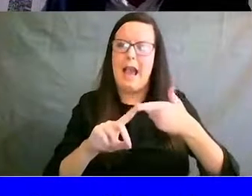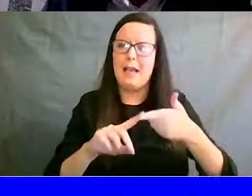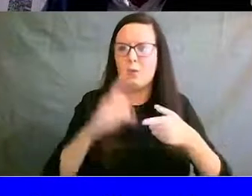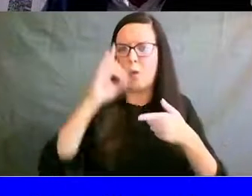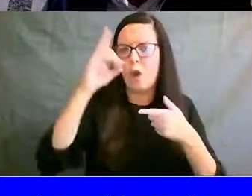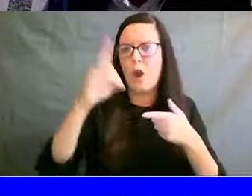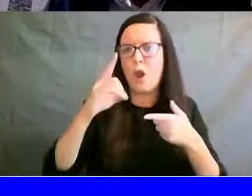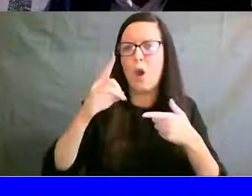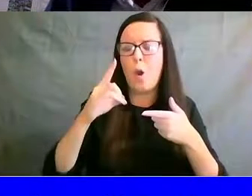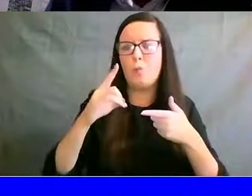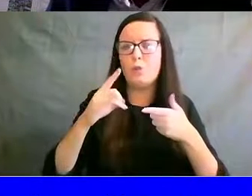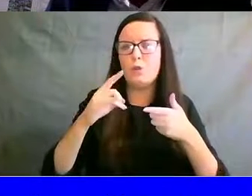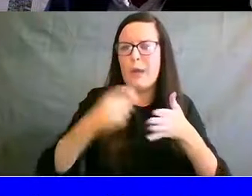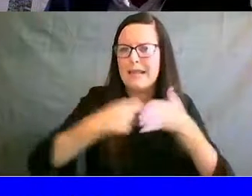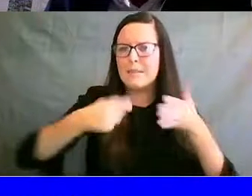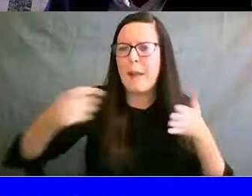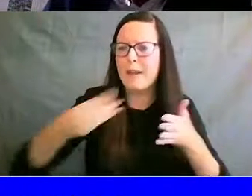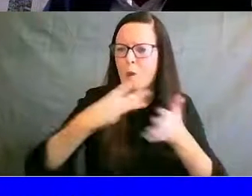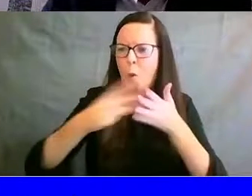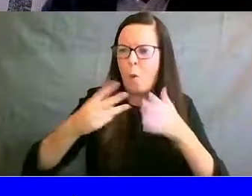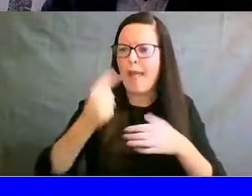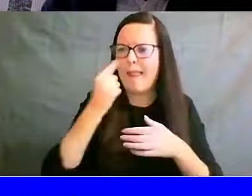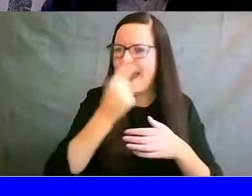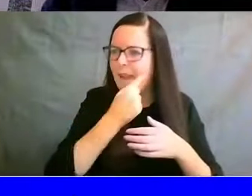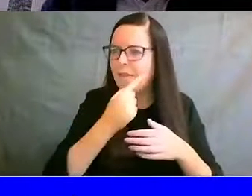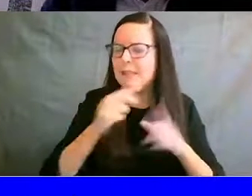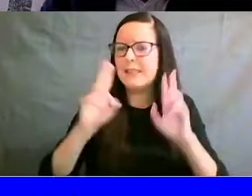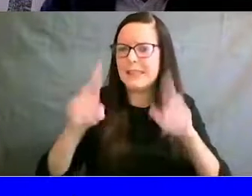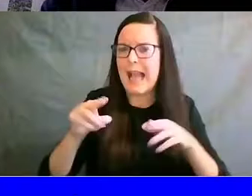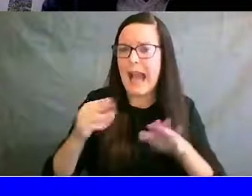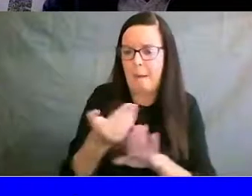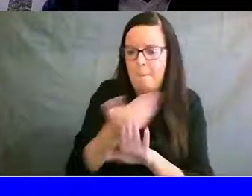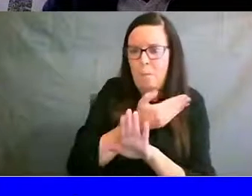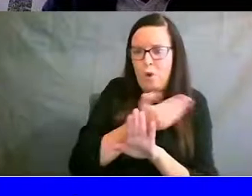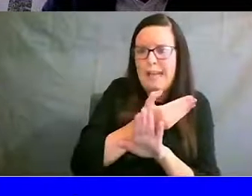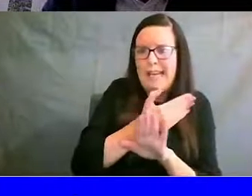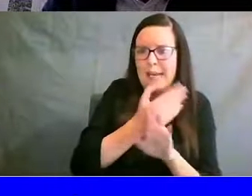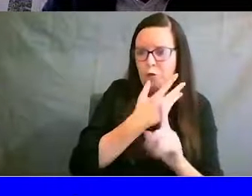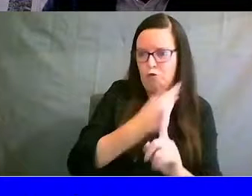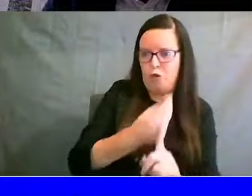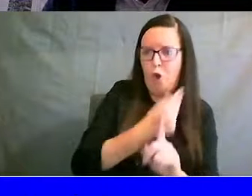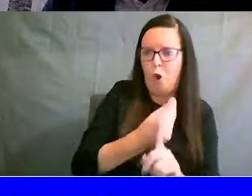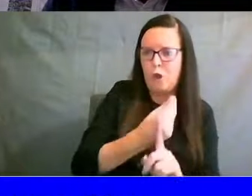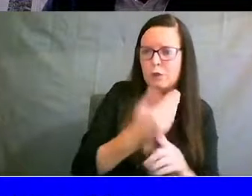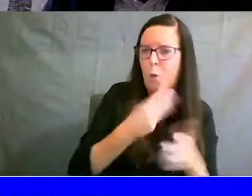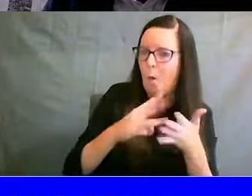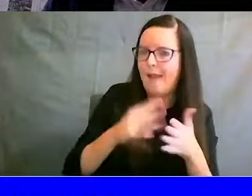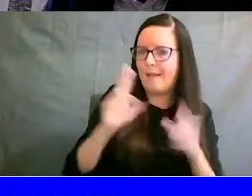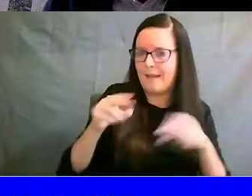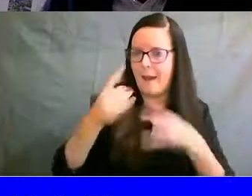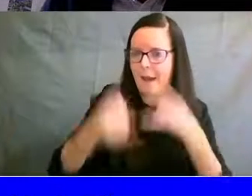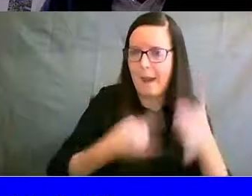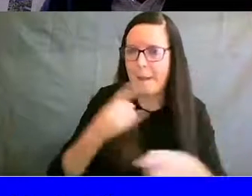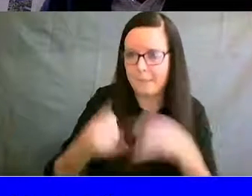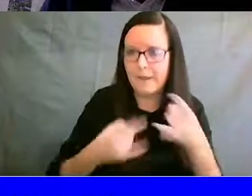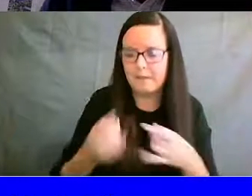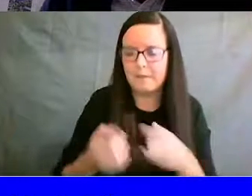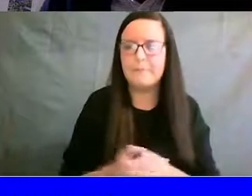could be pre-recorded for evidence in chief. Those latter two reforms, if we go to the next slide,